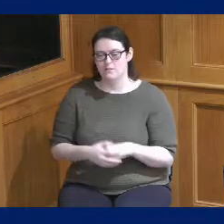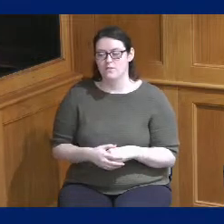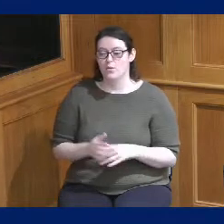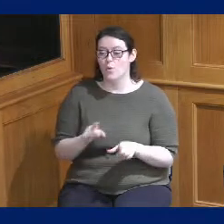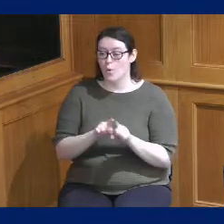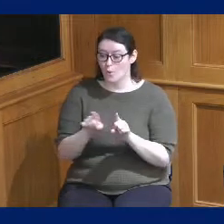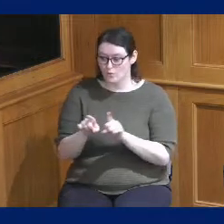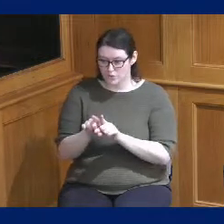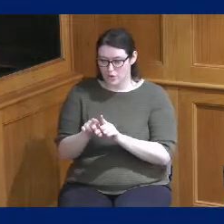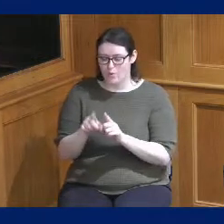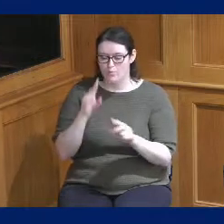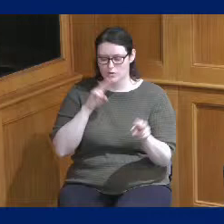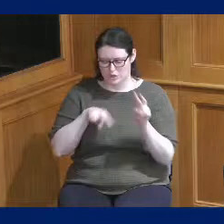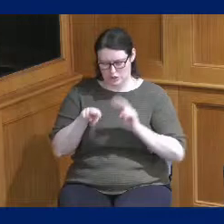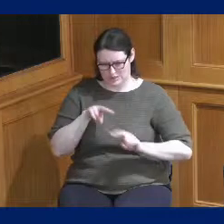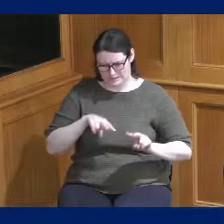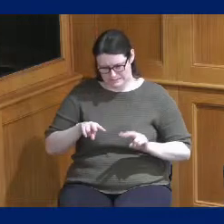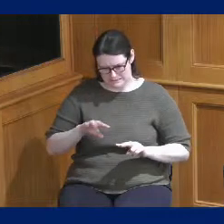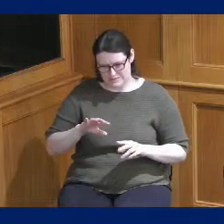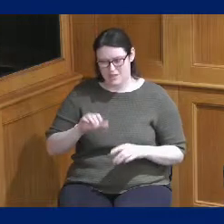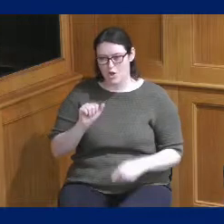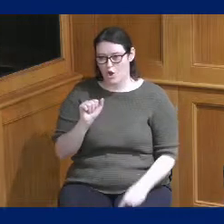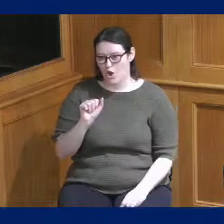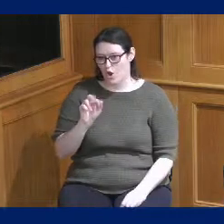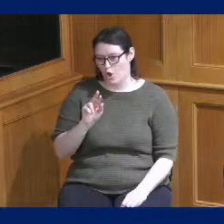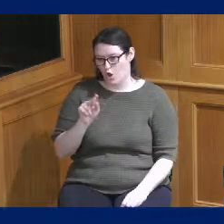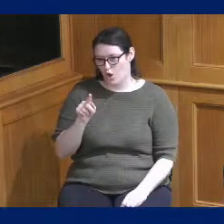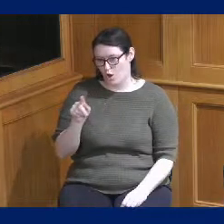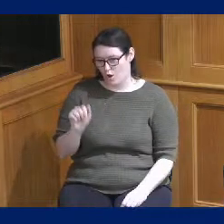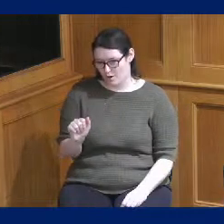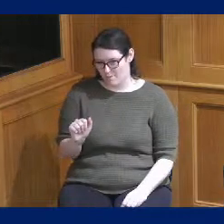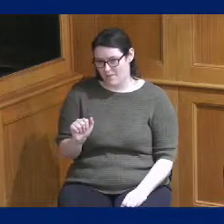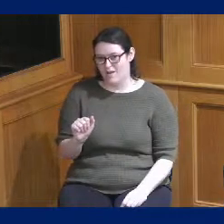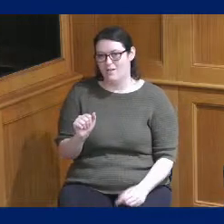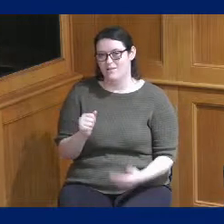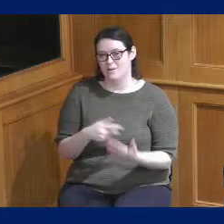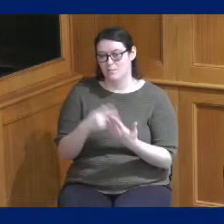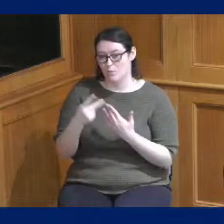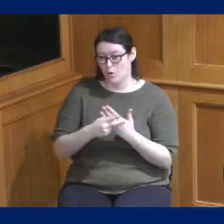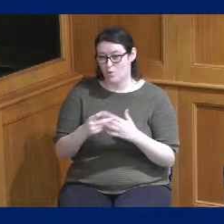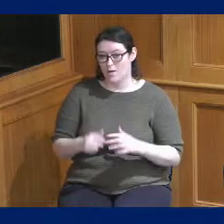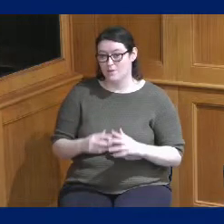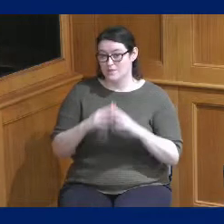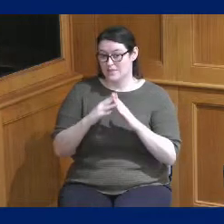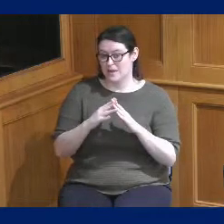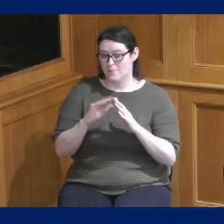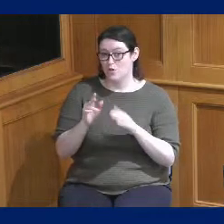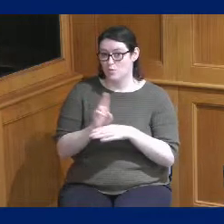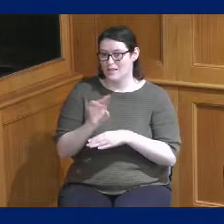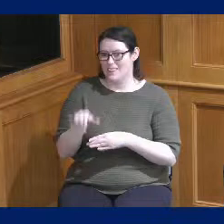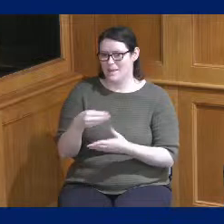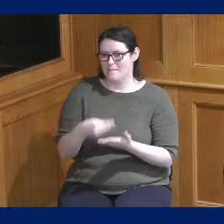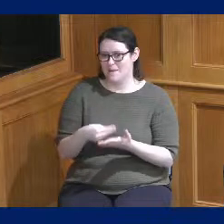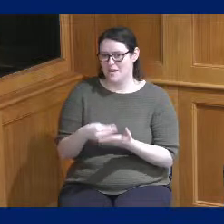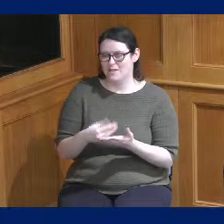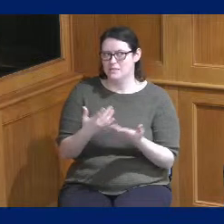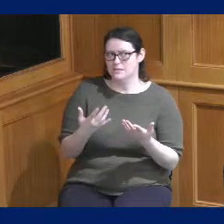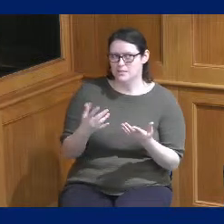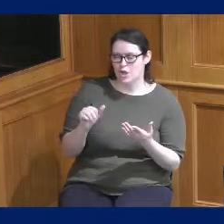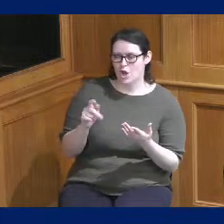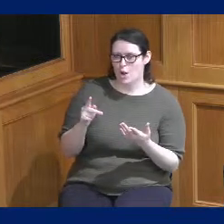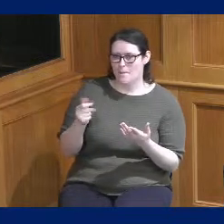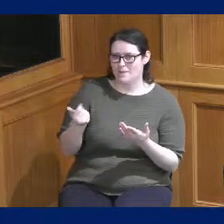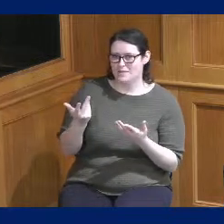to take a look at how we transition some of the programming that was set up through ARPA. Now that ARPA will be going away, how